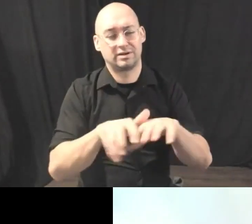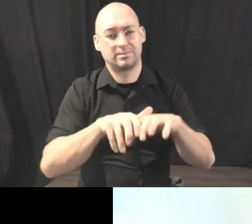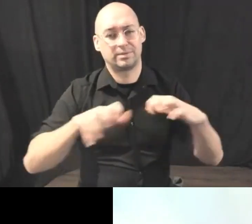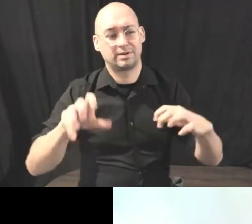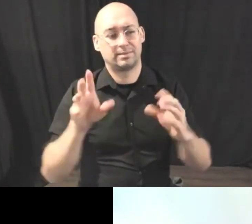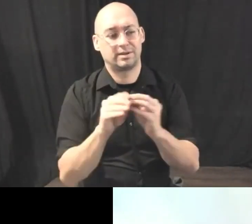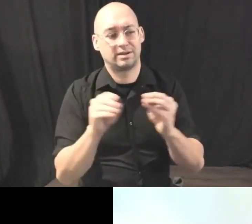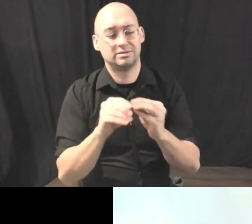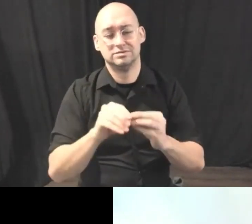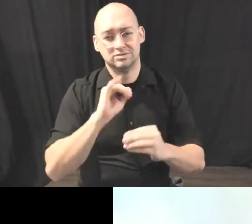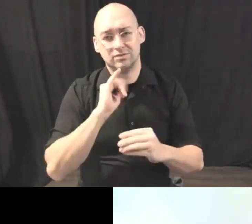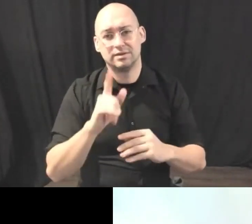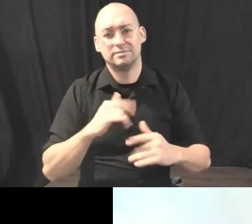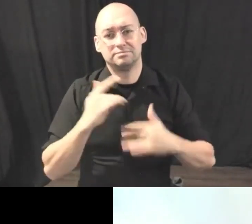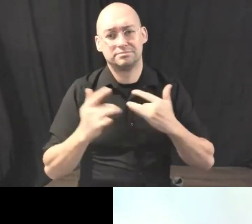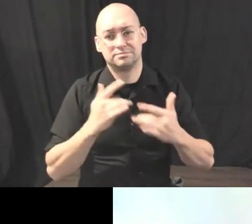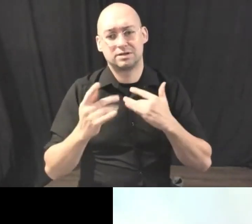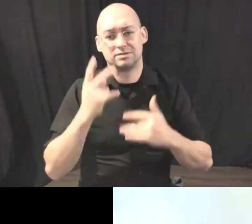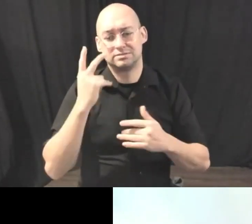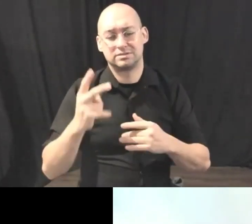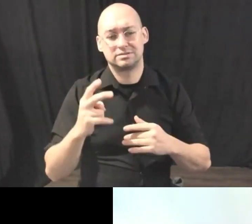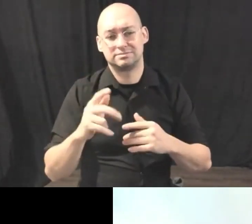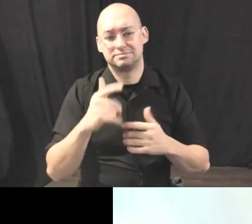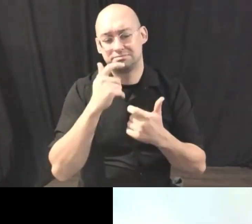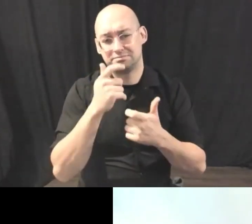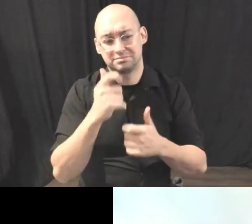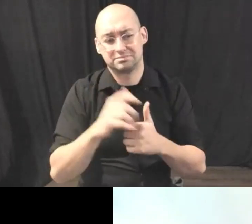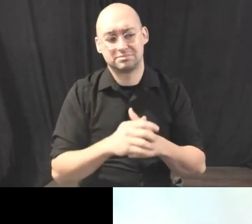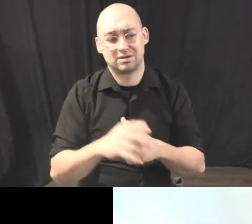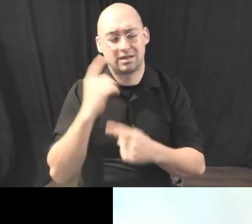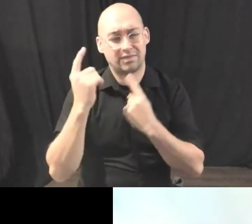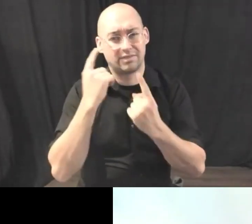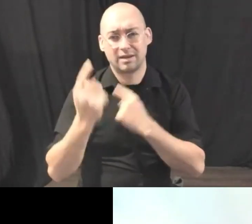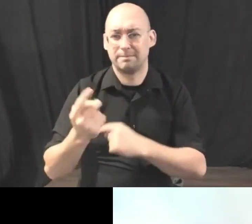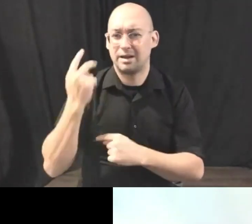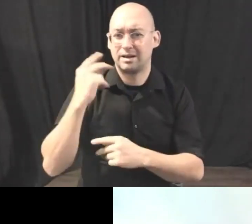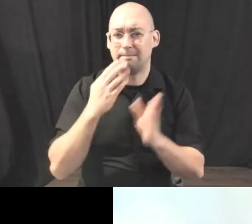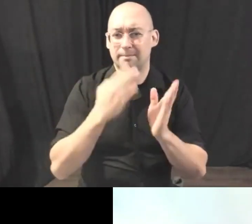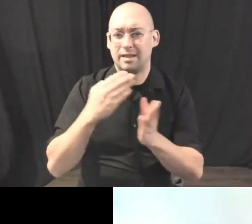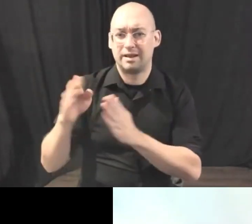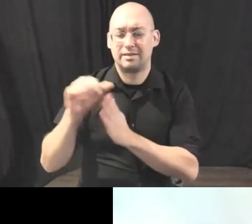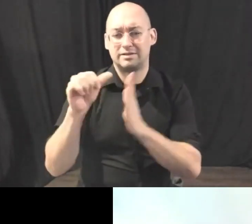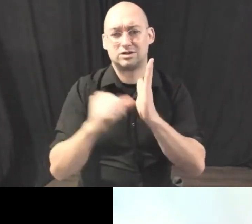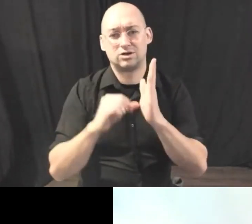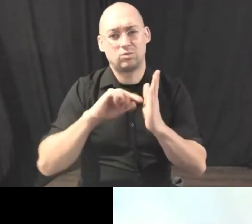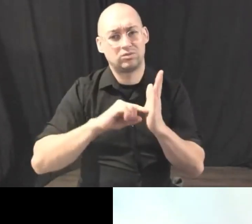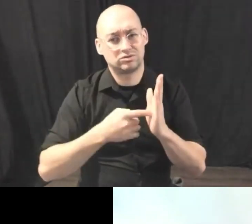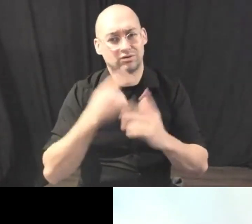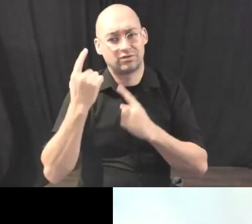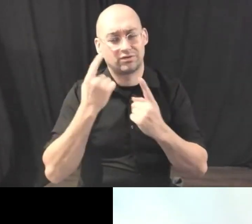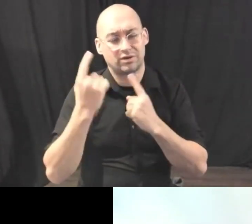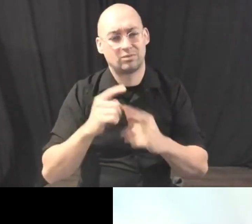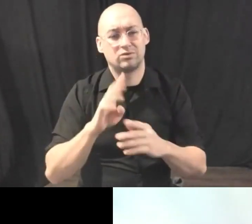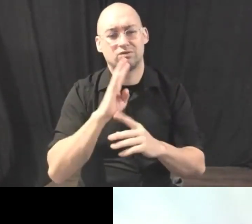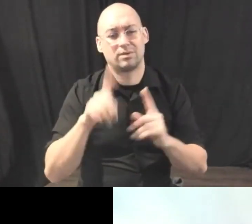heartening to see everyone rowing in the same direction. When I think back to planning this agenda, we originally thought we'd be talking about the state